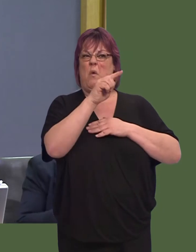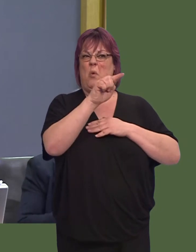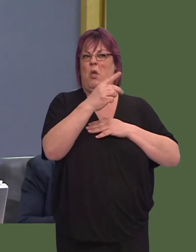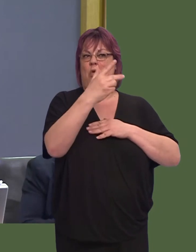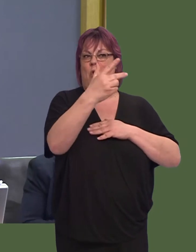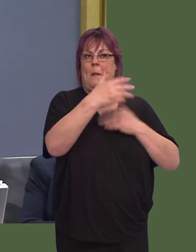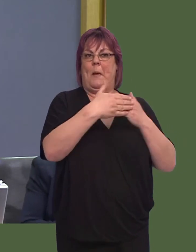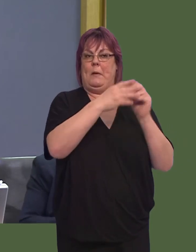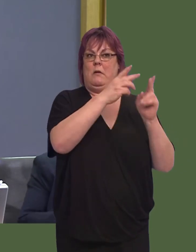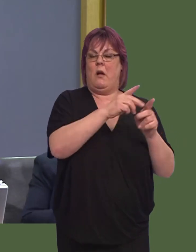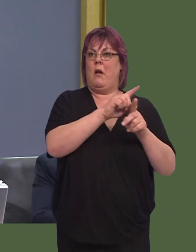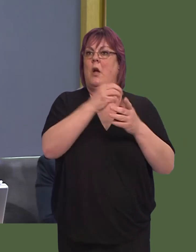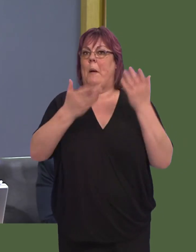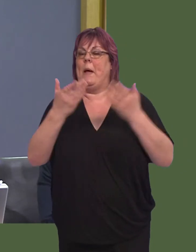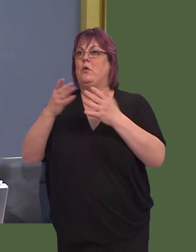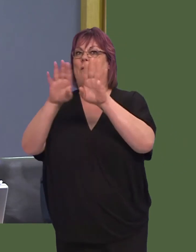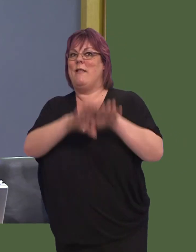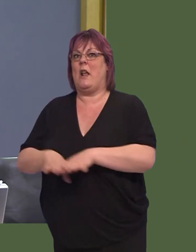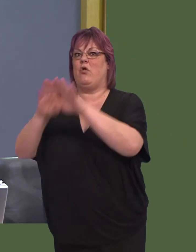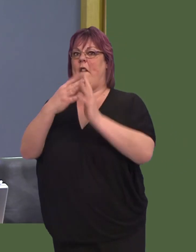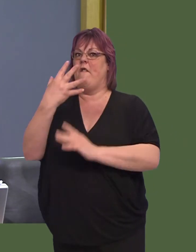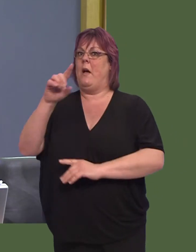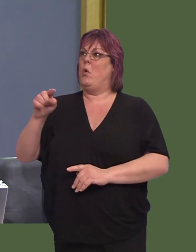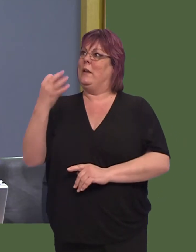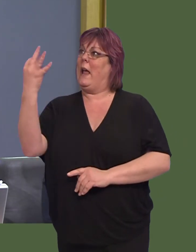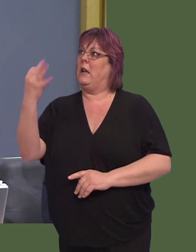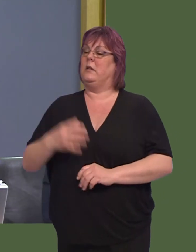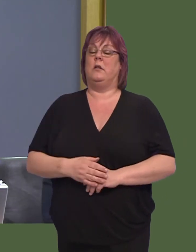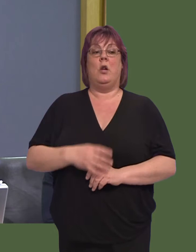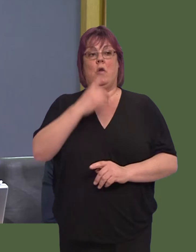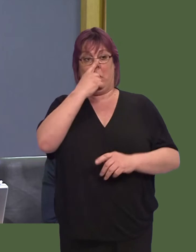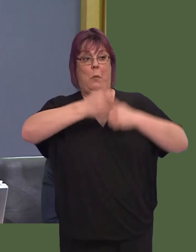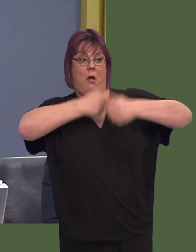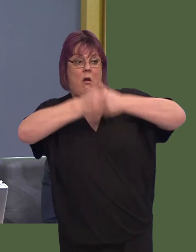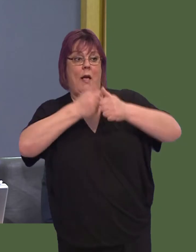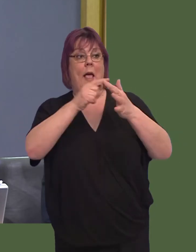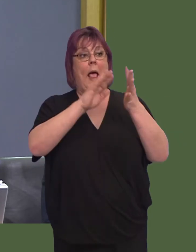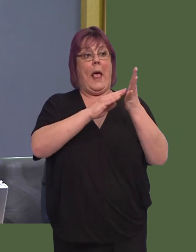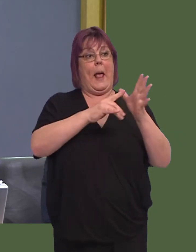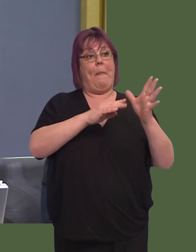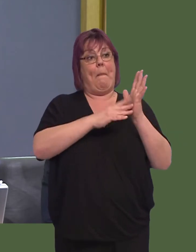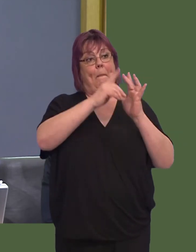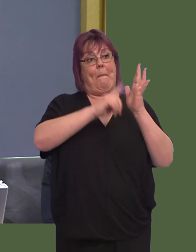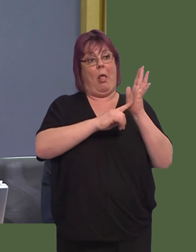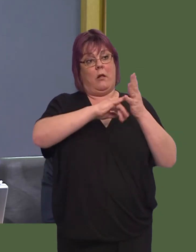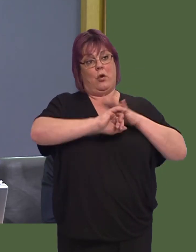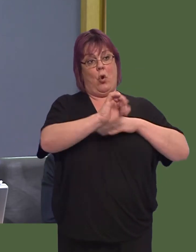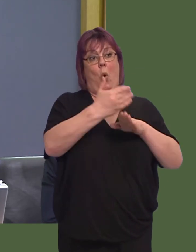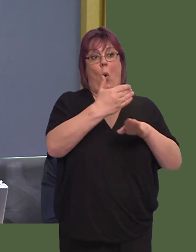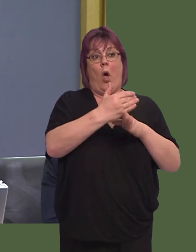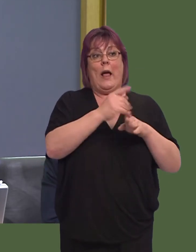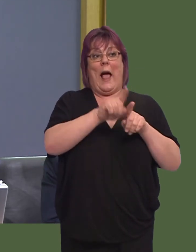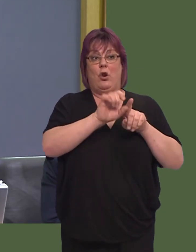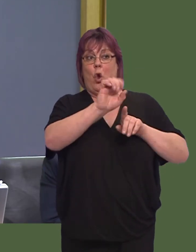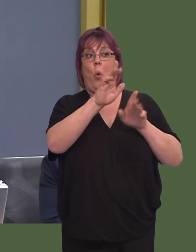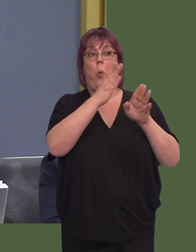national average of 5.8. Can the First Minister commend the work by Emma Mills and ensure that this work is disseminated to all health boards